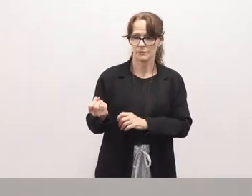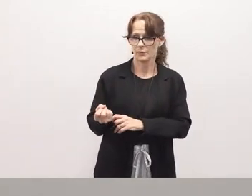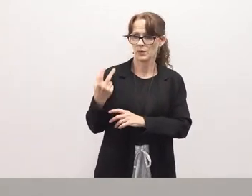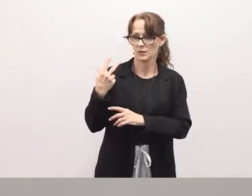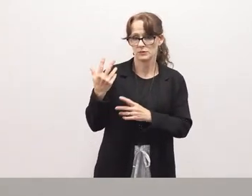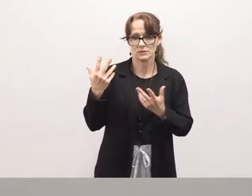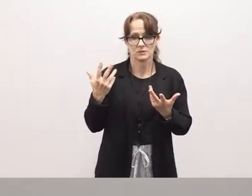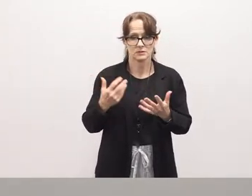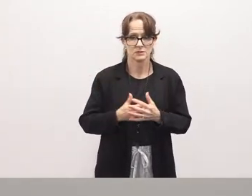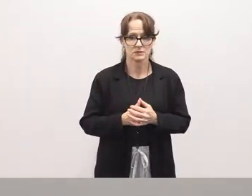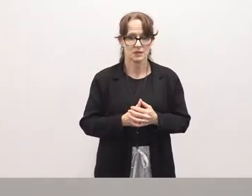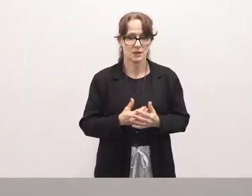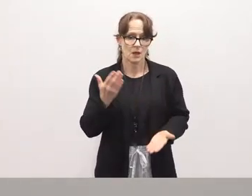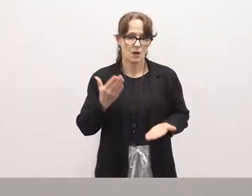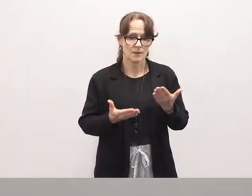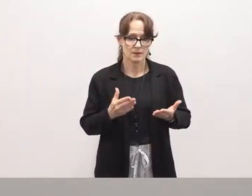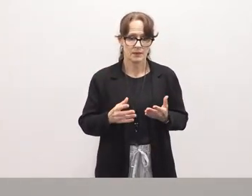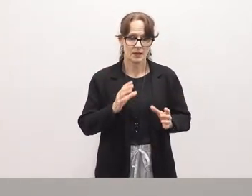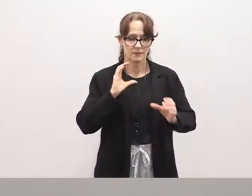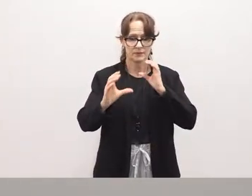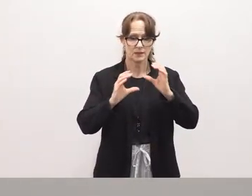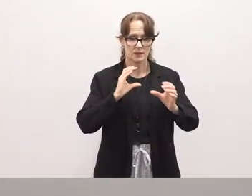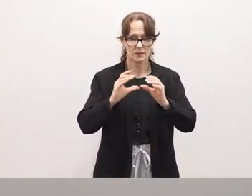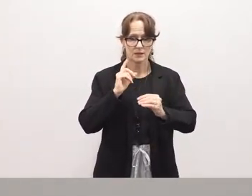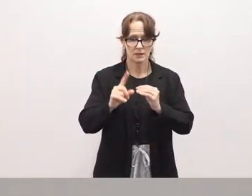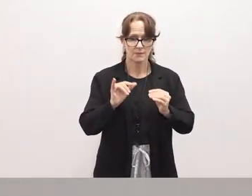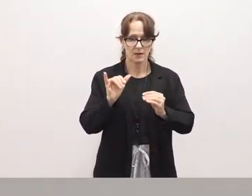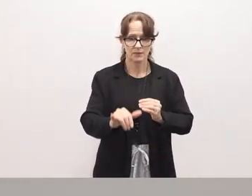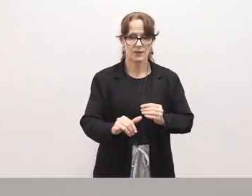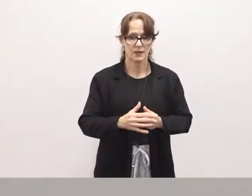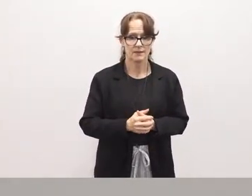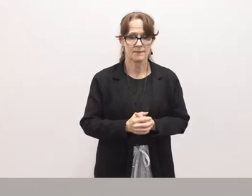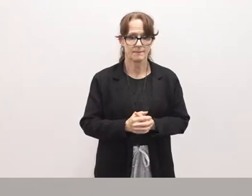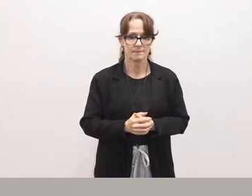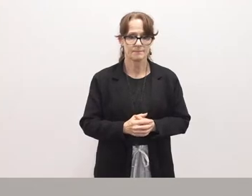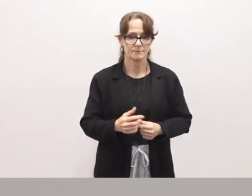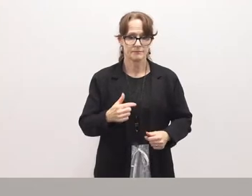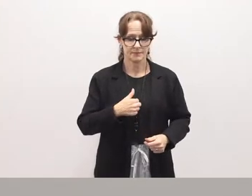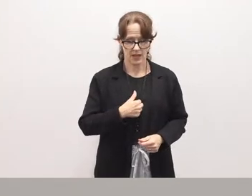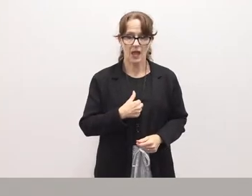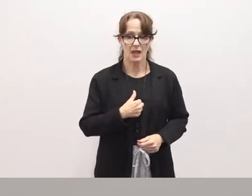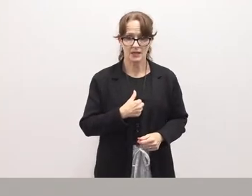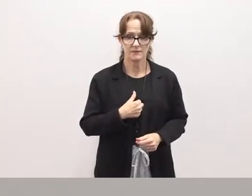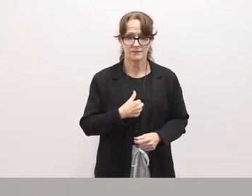ago, or we may need to have some conversations about that. I have been